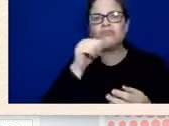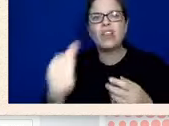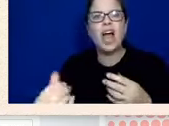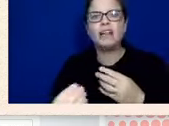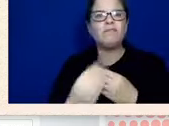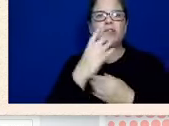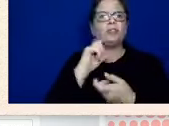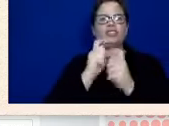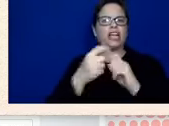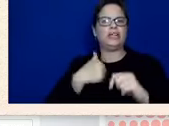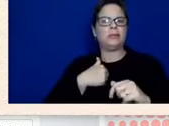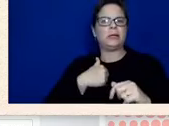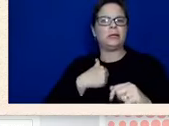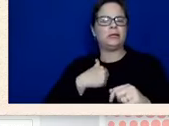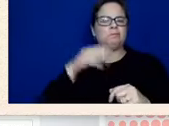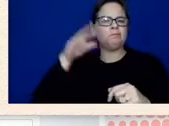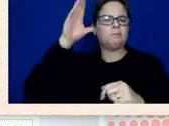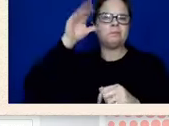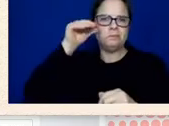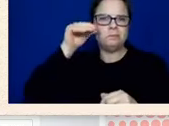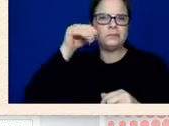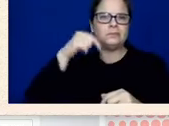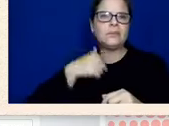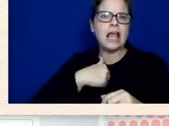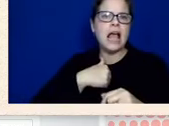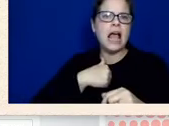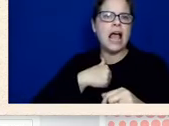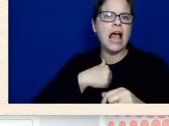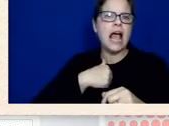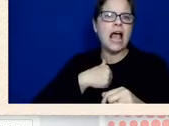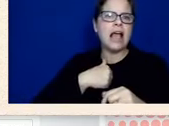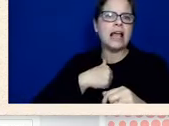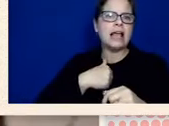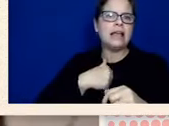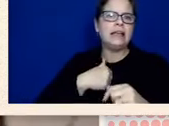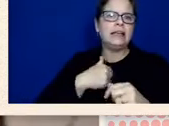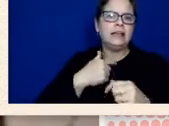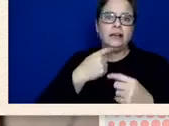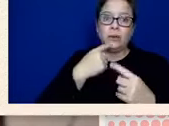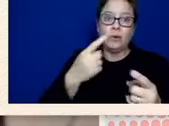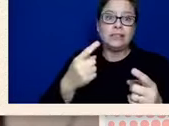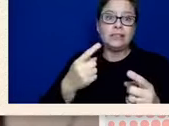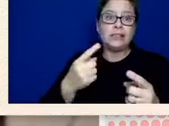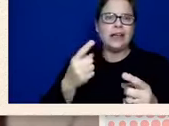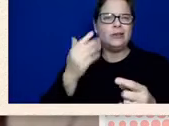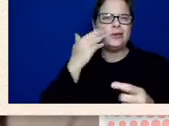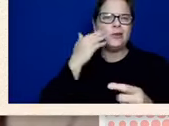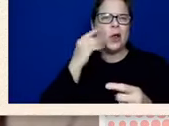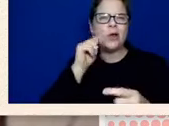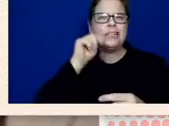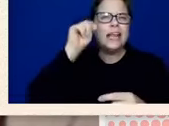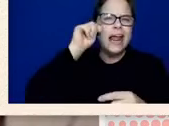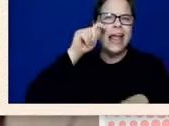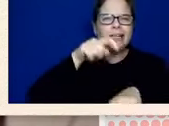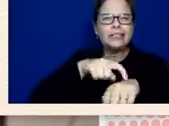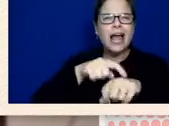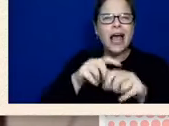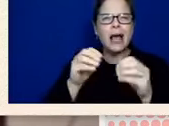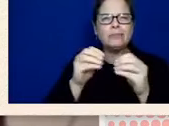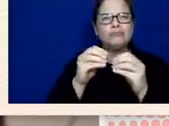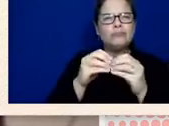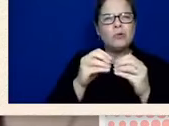how I will not go as far as to say being that edgy teenager. It was just more of